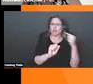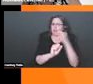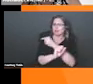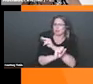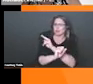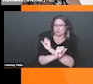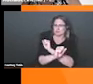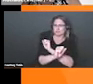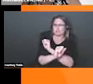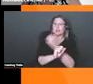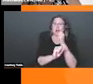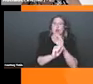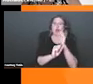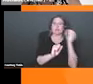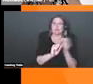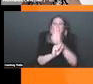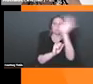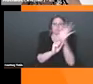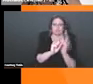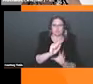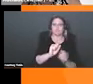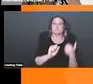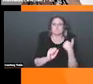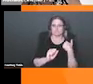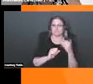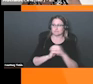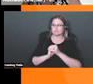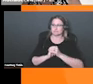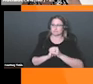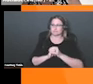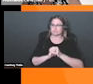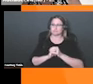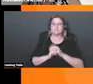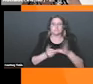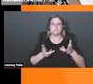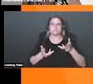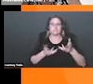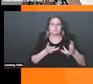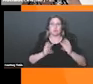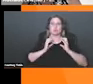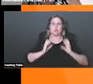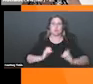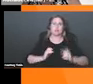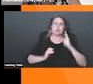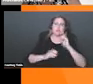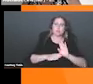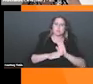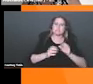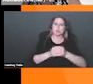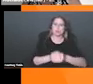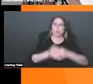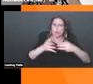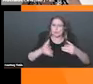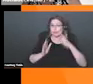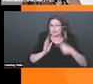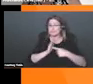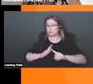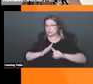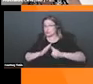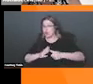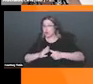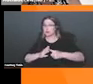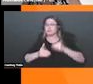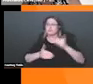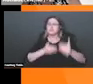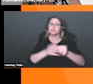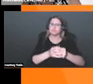Scotia, and throughout the province of Ontario. We work with our clients, supporting them throughout multiple stages of business growth, from startup to scale up,